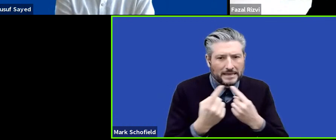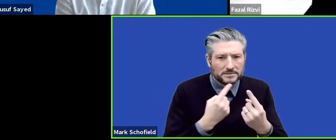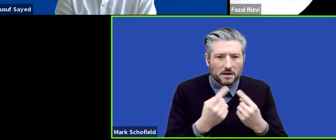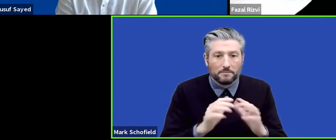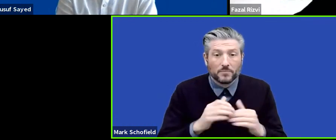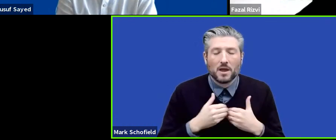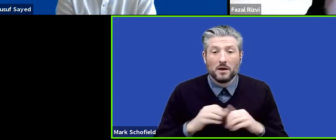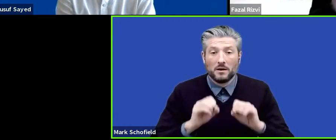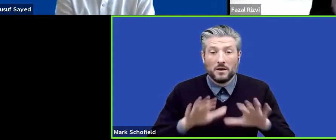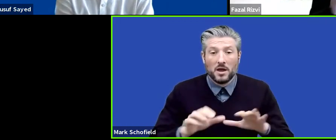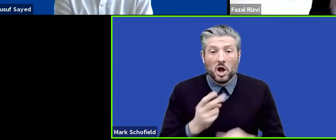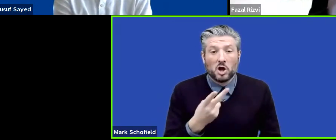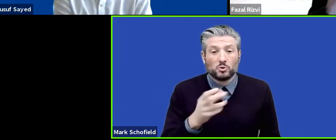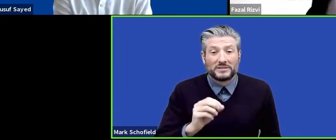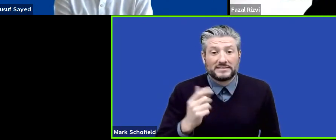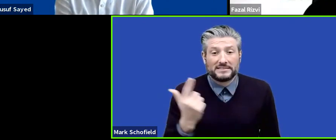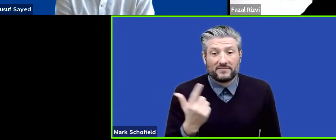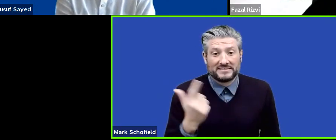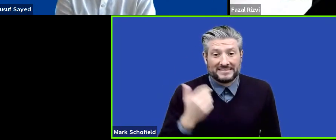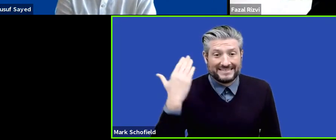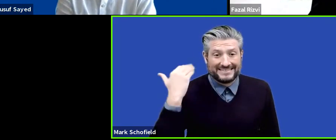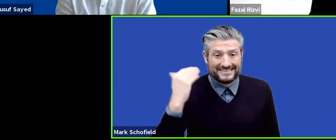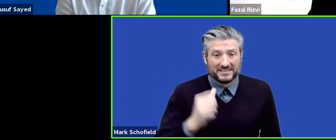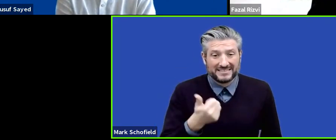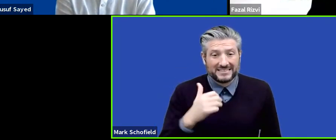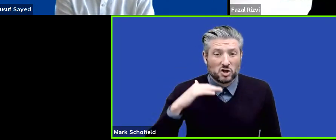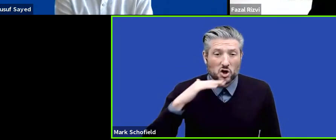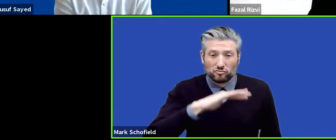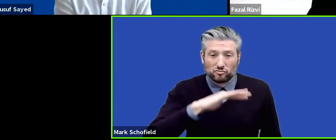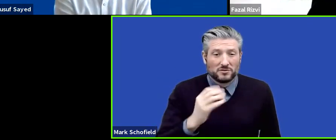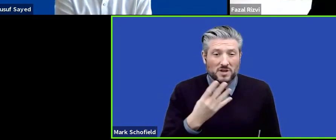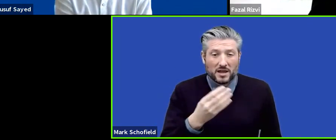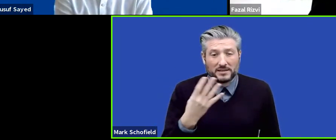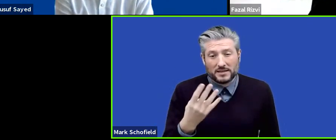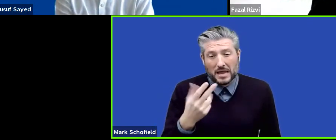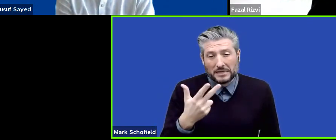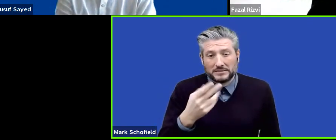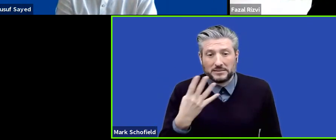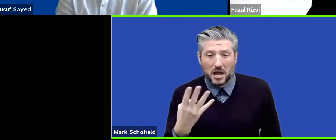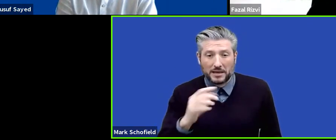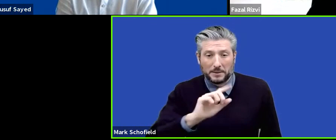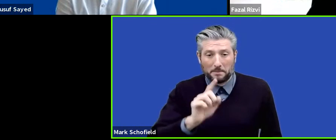there were 689 million people who lived on less than